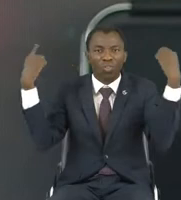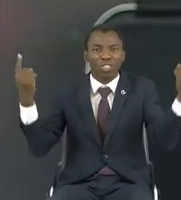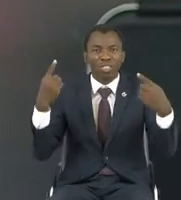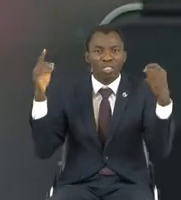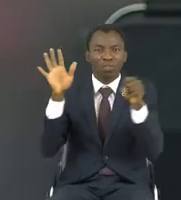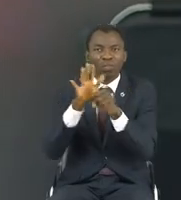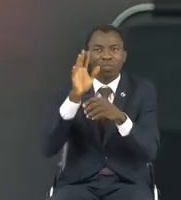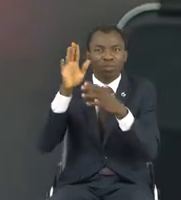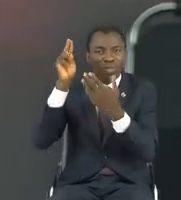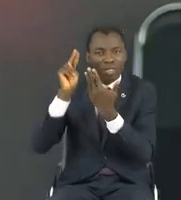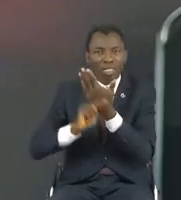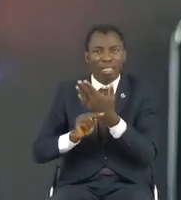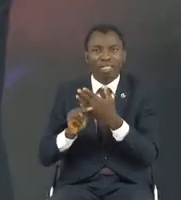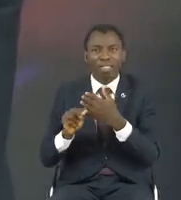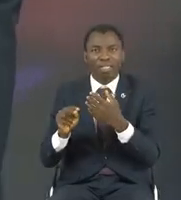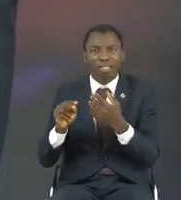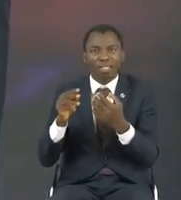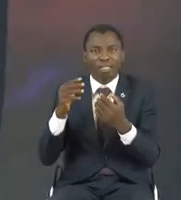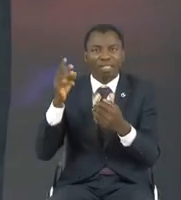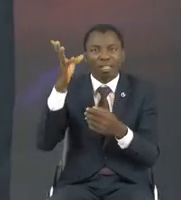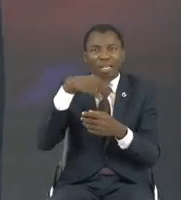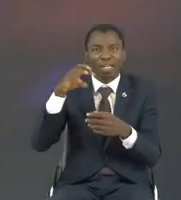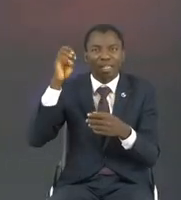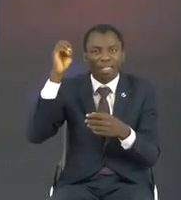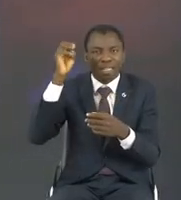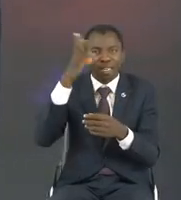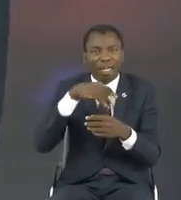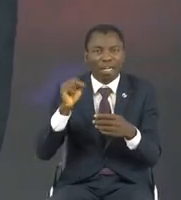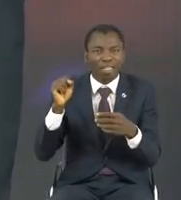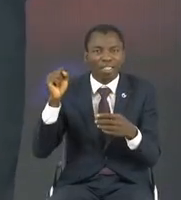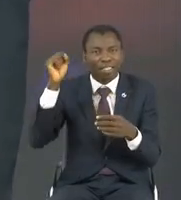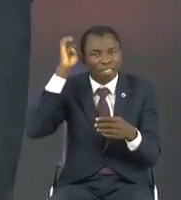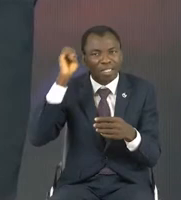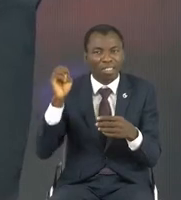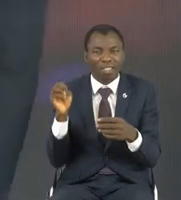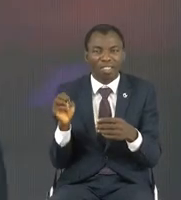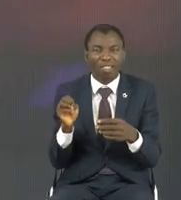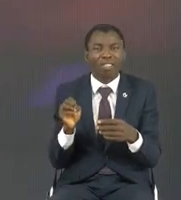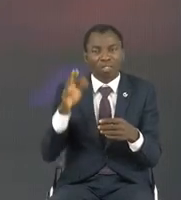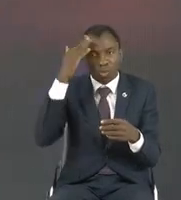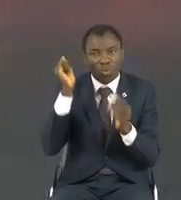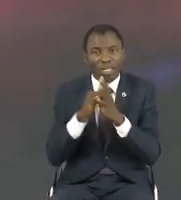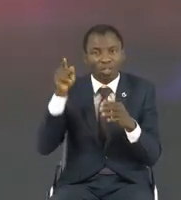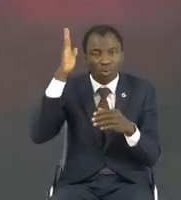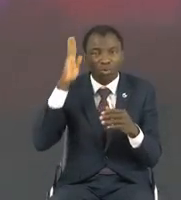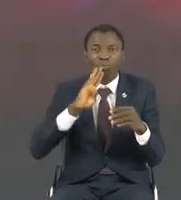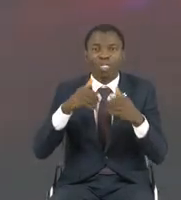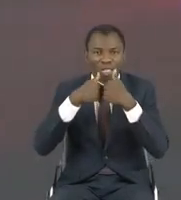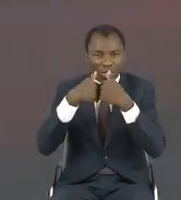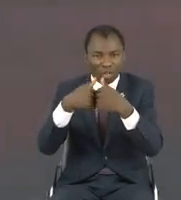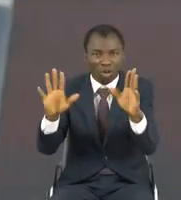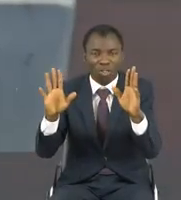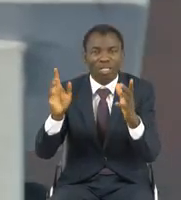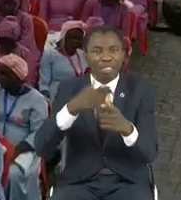knew that except he did something, you'll be forever lost. And he gave up his glory,